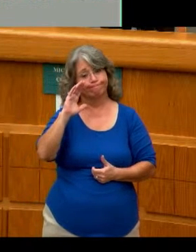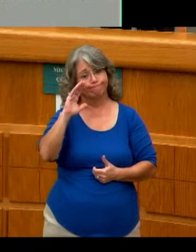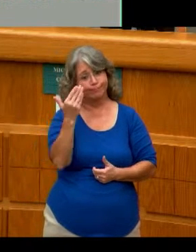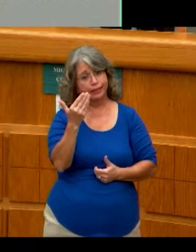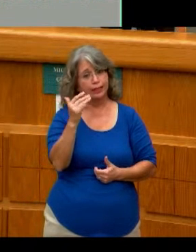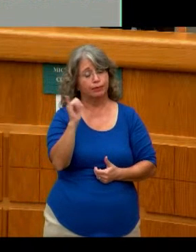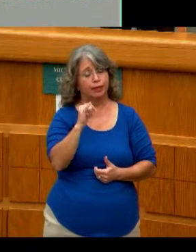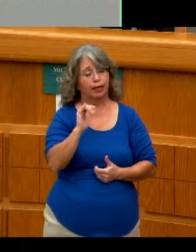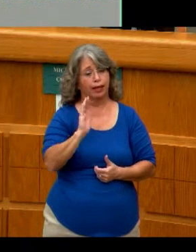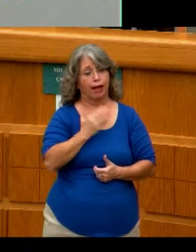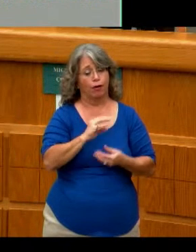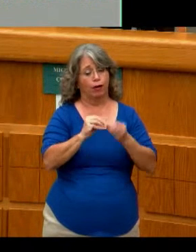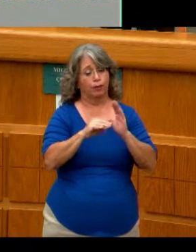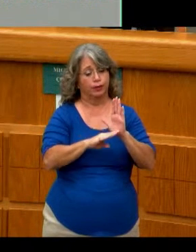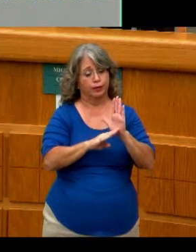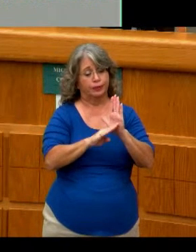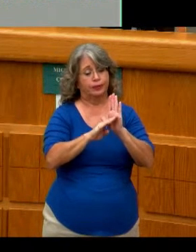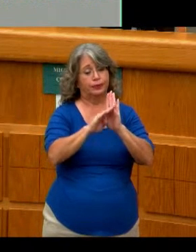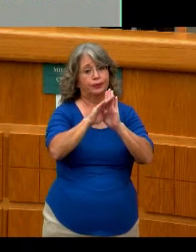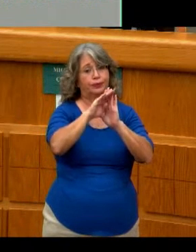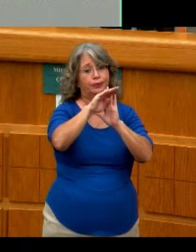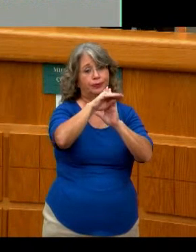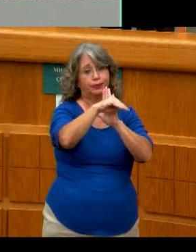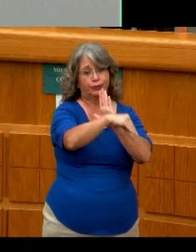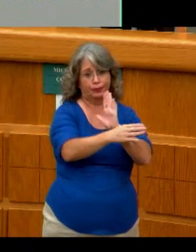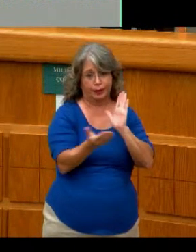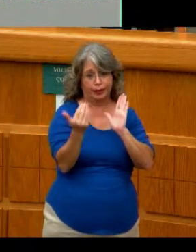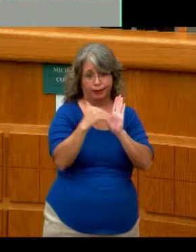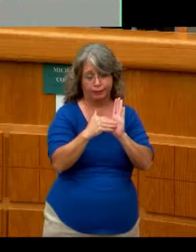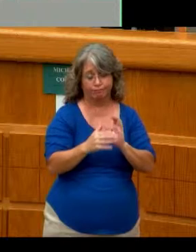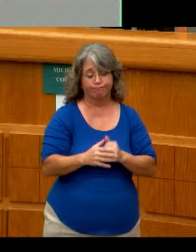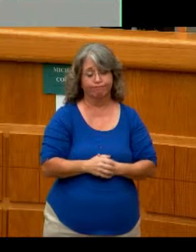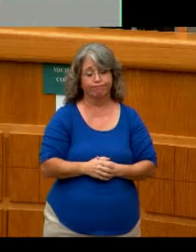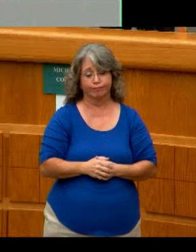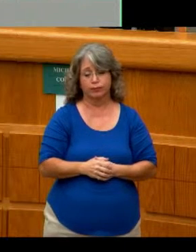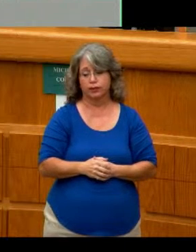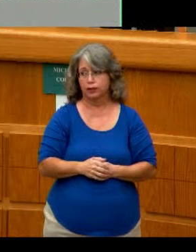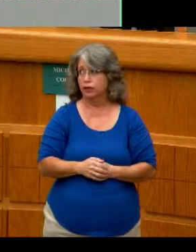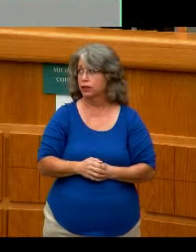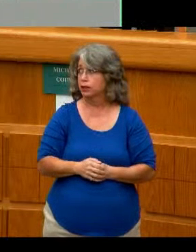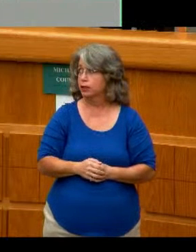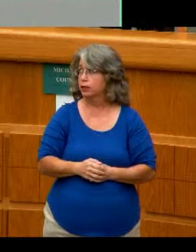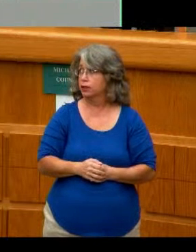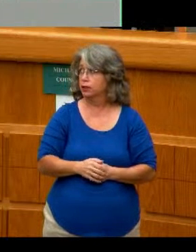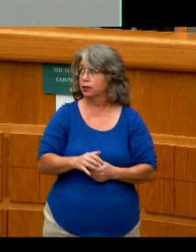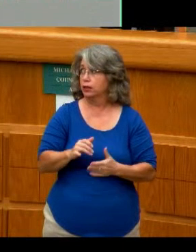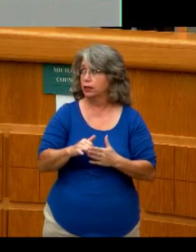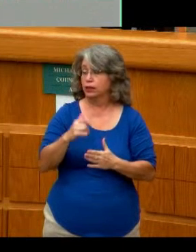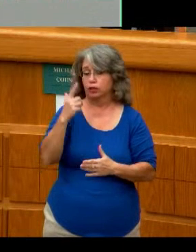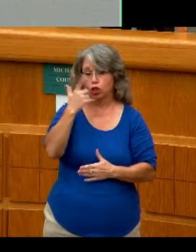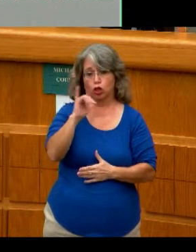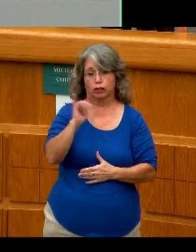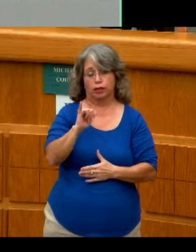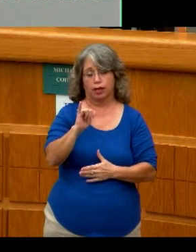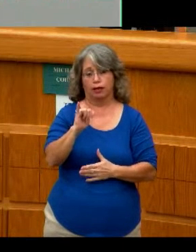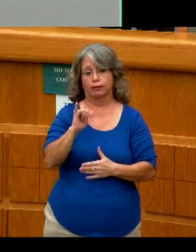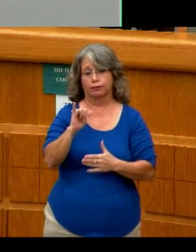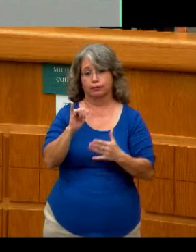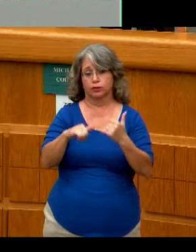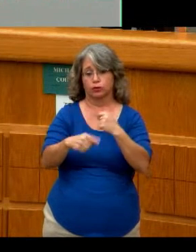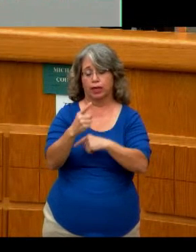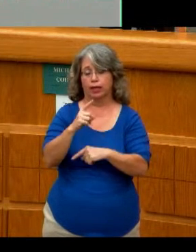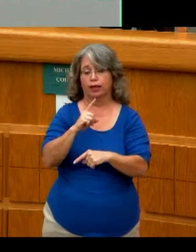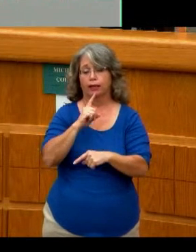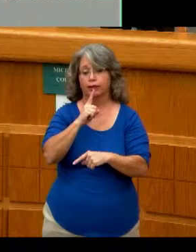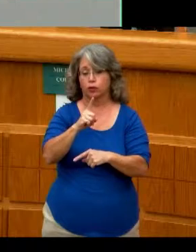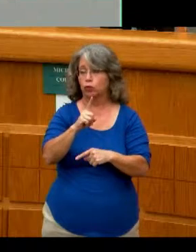vigilant, and unfortunately, it looks like we're headed up the curve again. So this is what the projection looks like